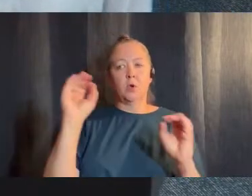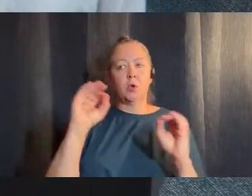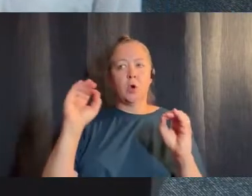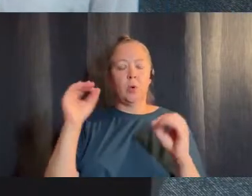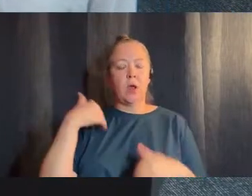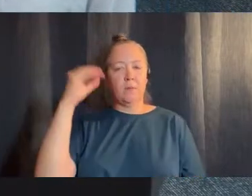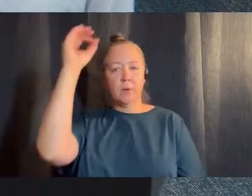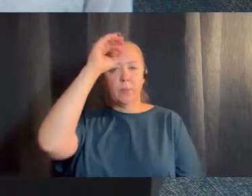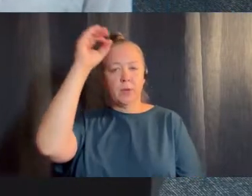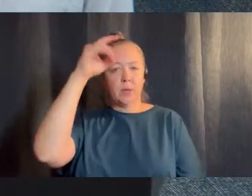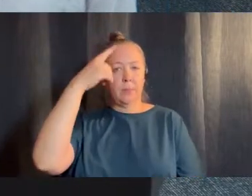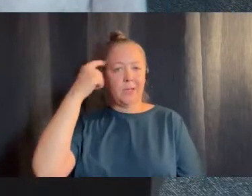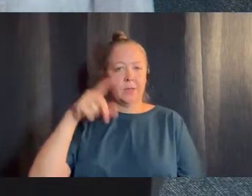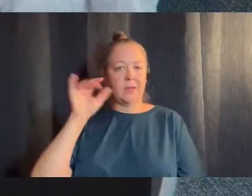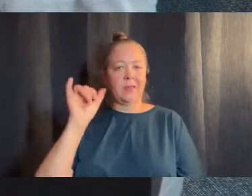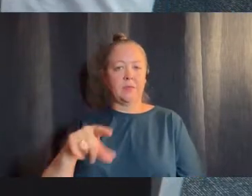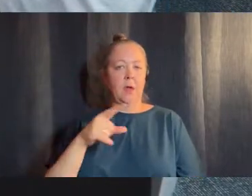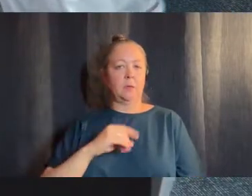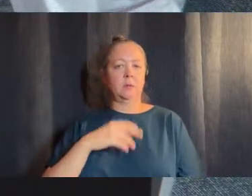and I cede the rest of my time.